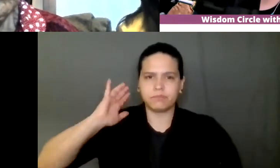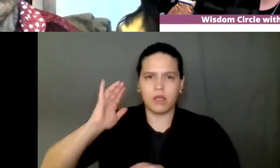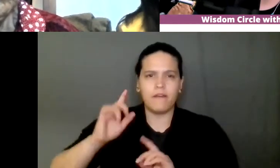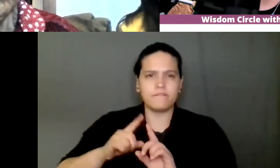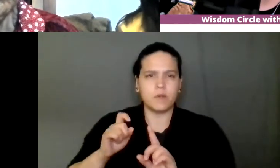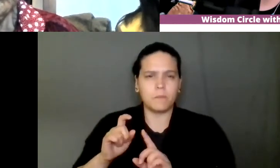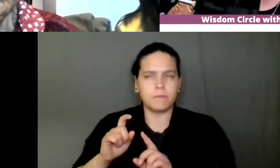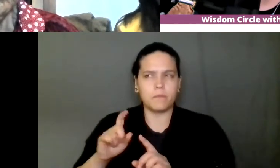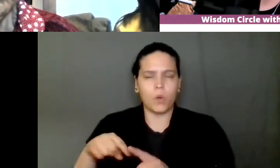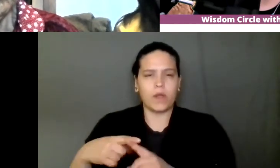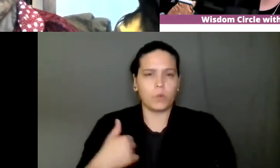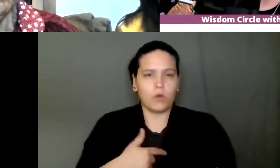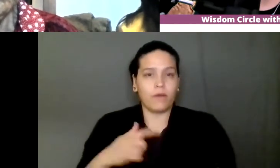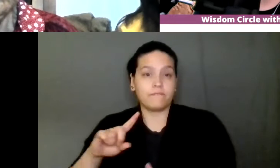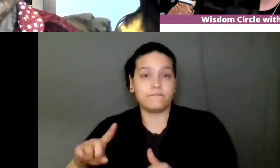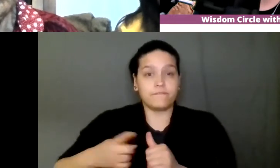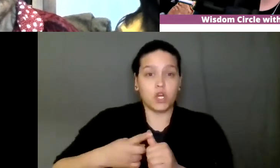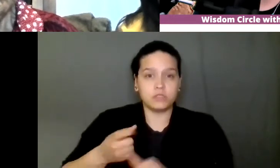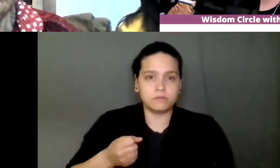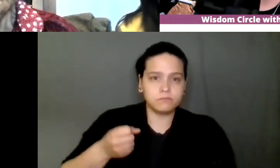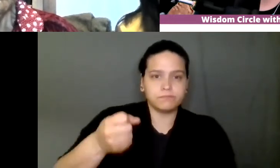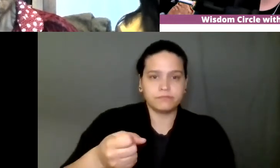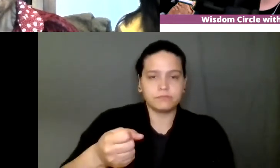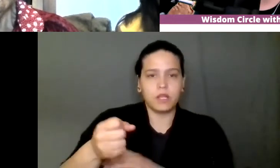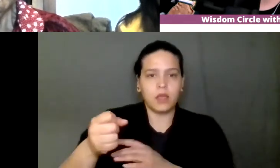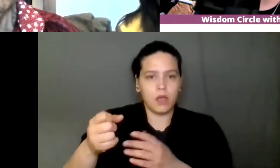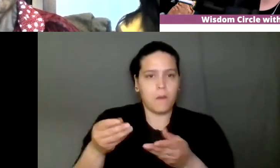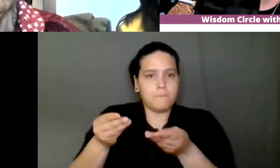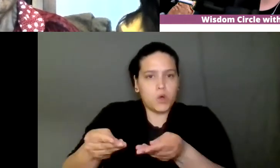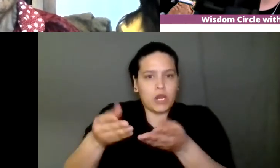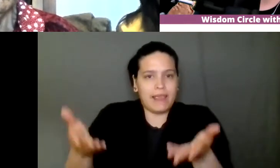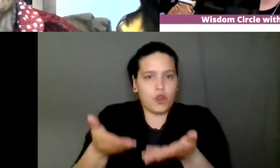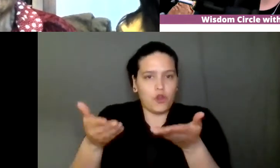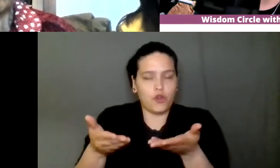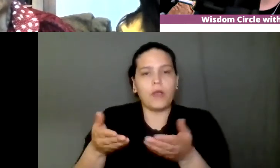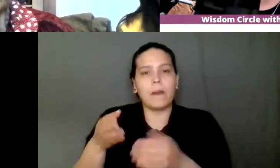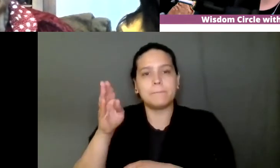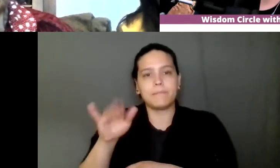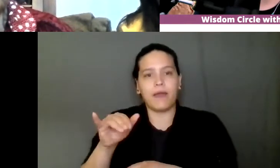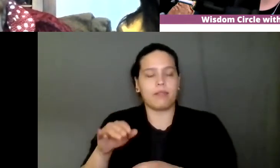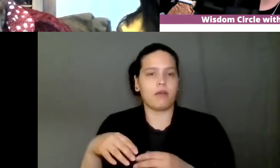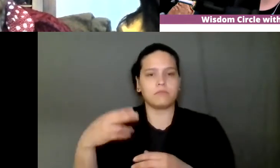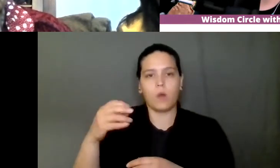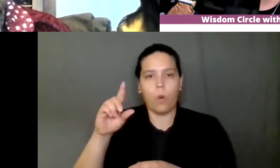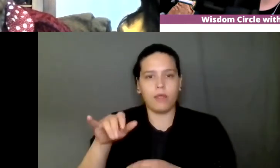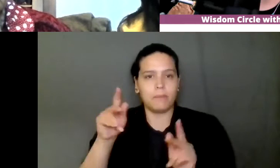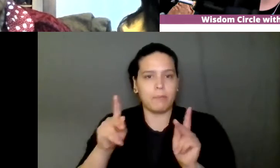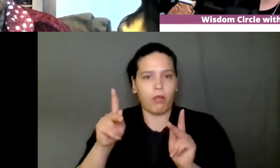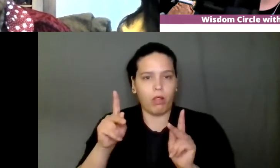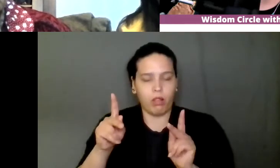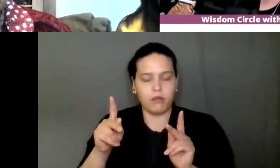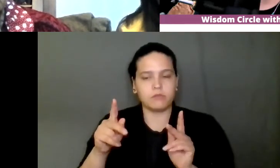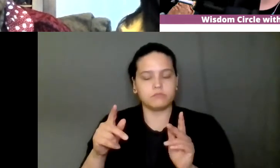were first put here by the holy people, and we were just trying to figure out where and